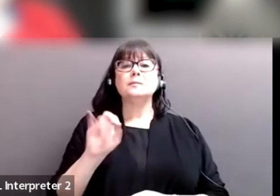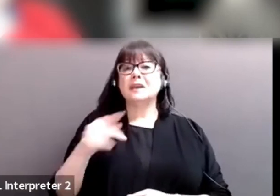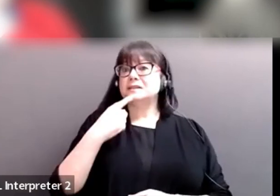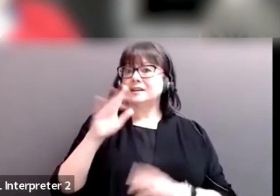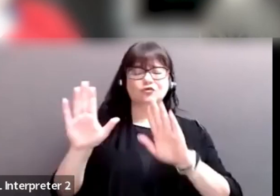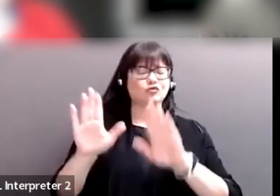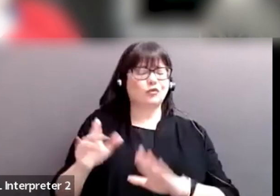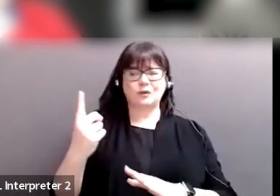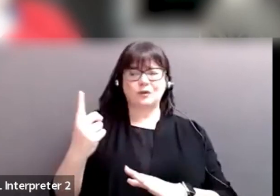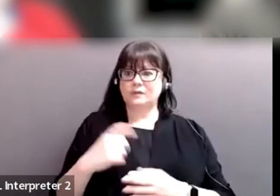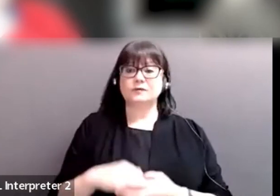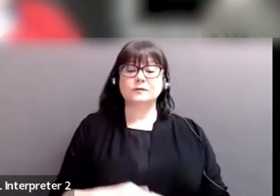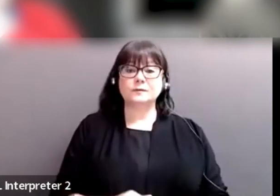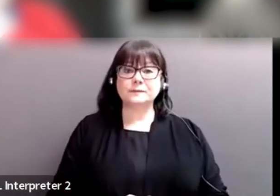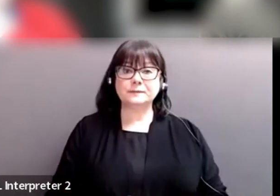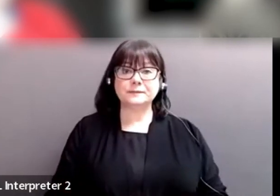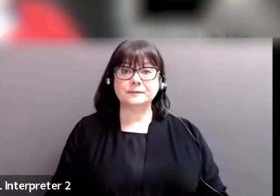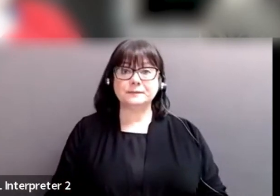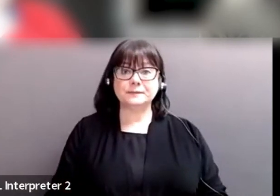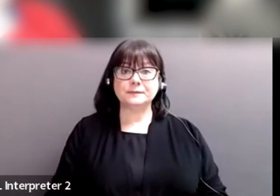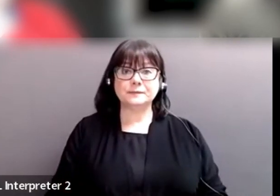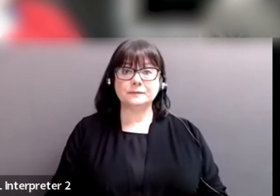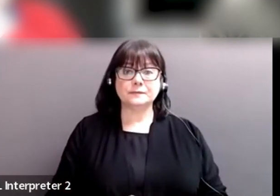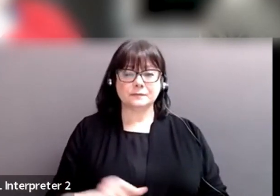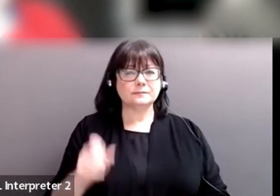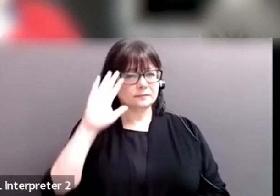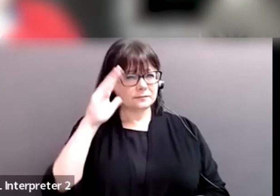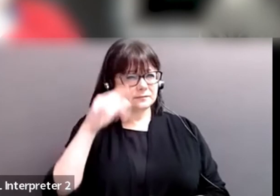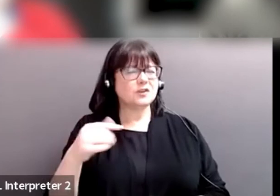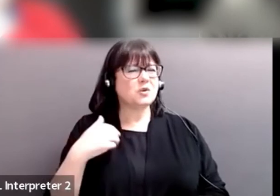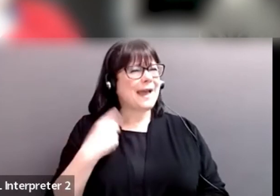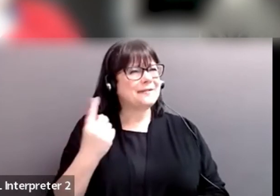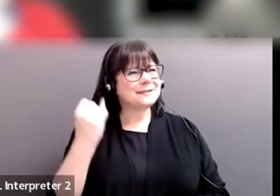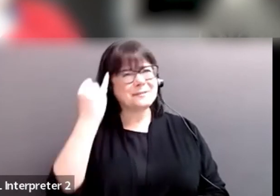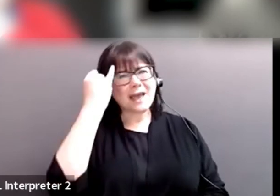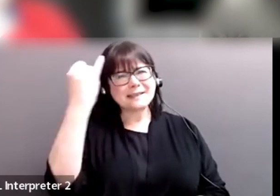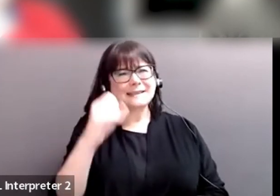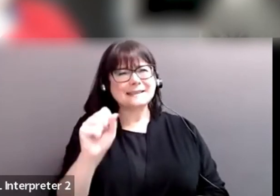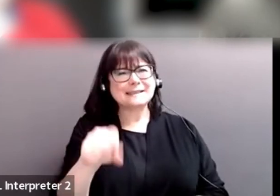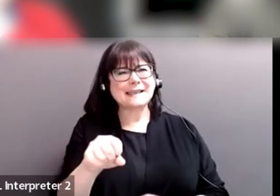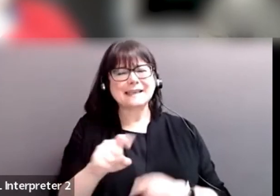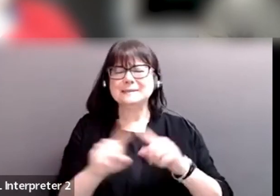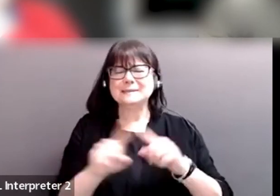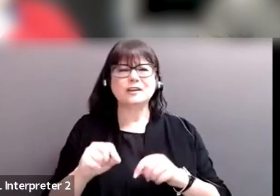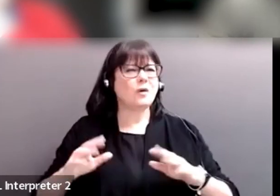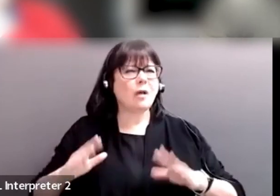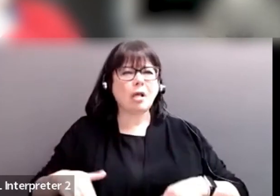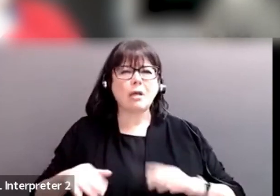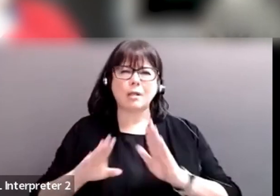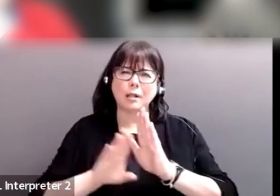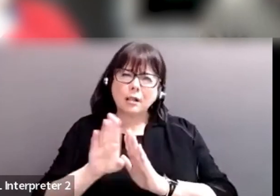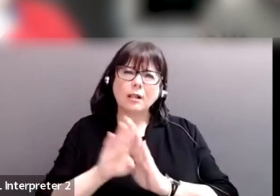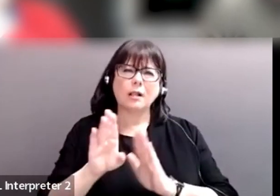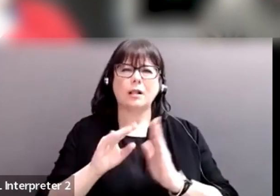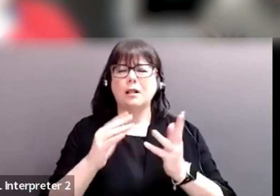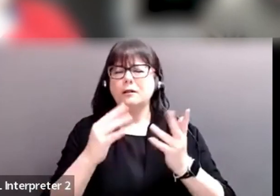is, if you have a project in mind, but you haven't quite developed it out yet, you haven't quite figured out your scope of